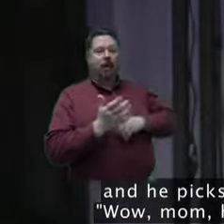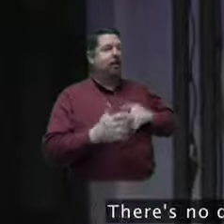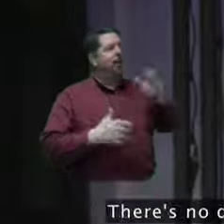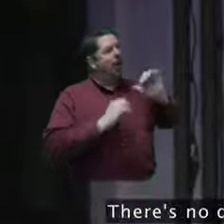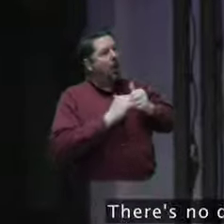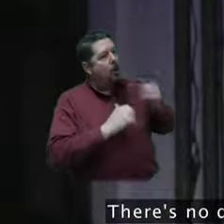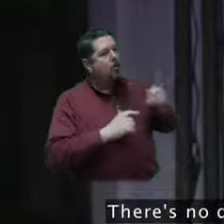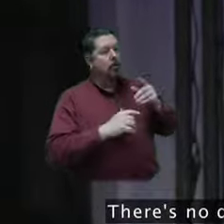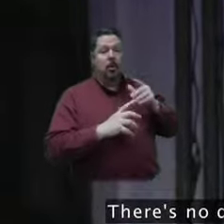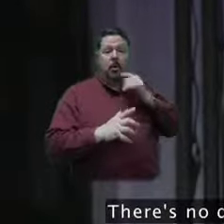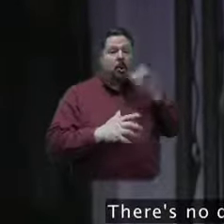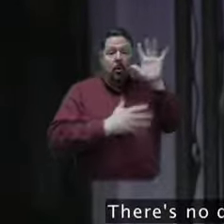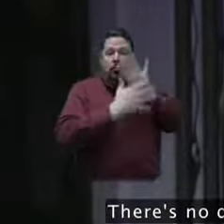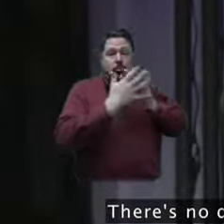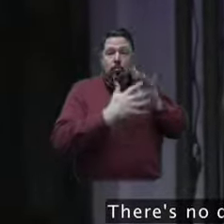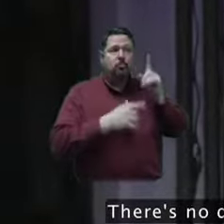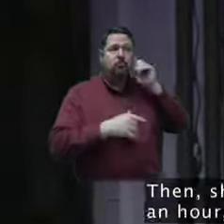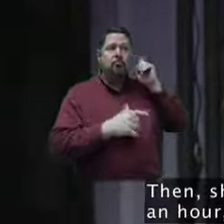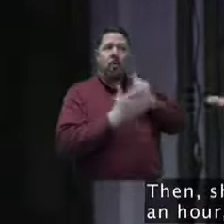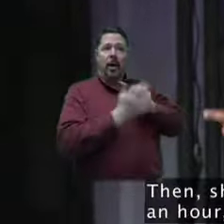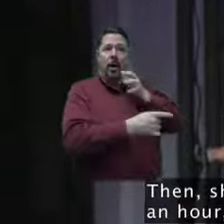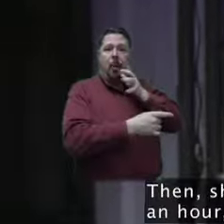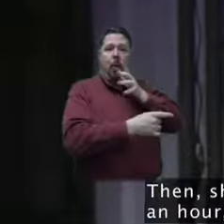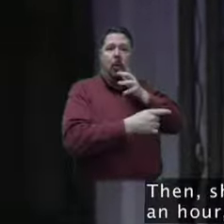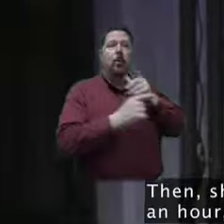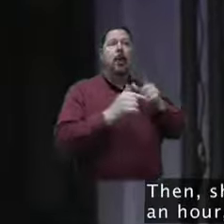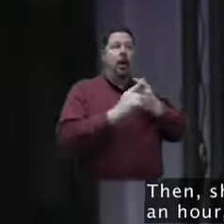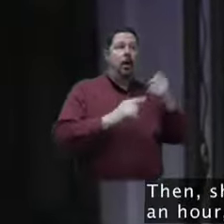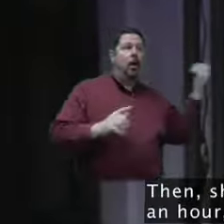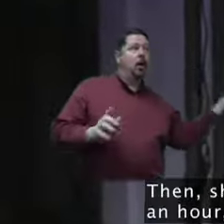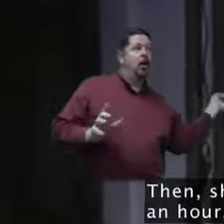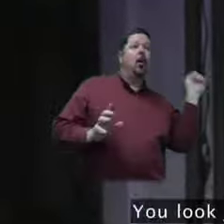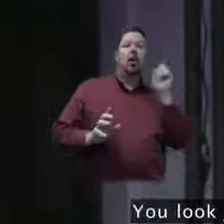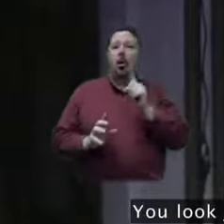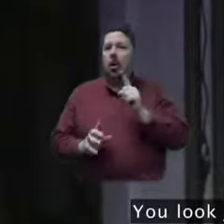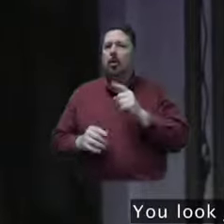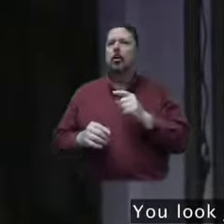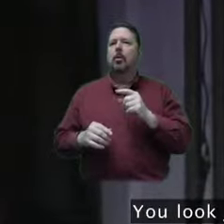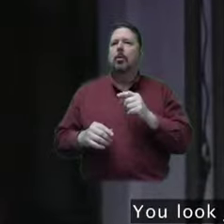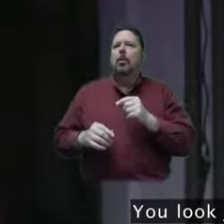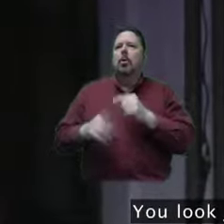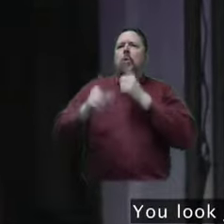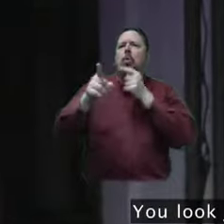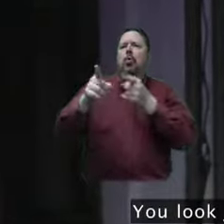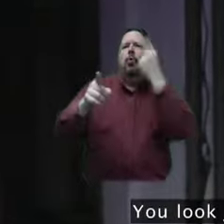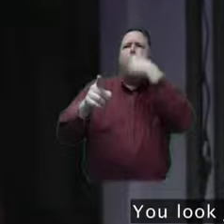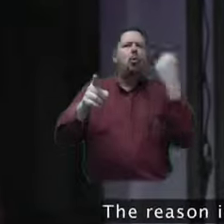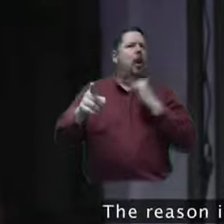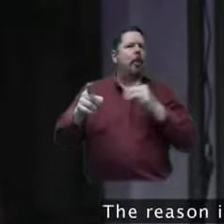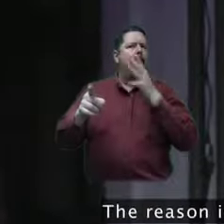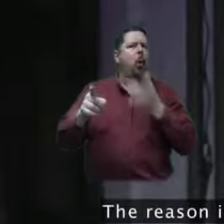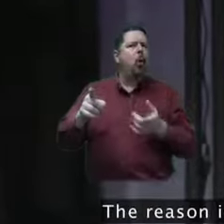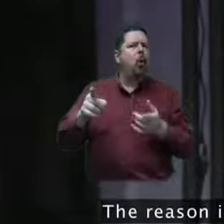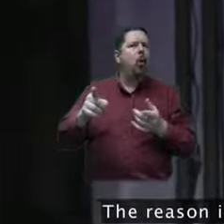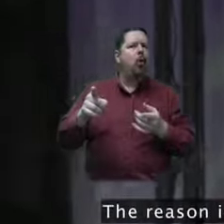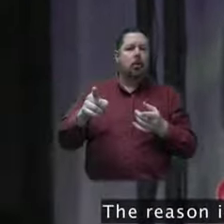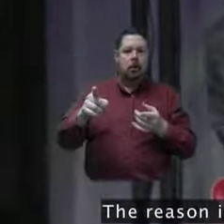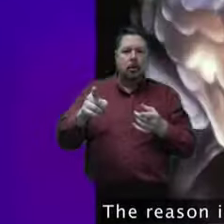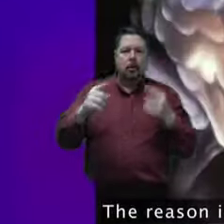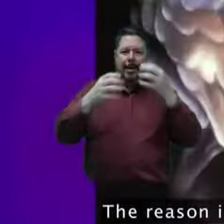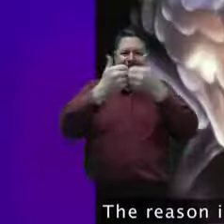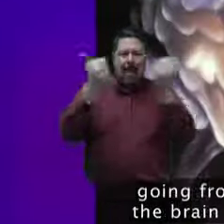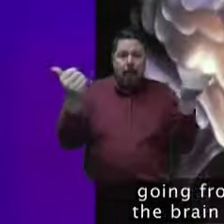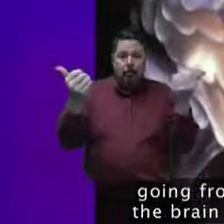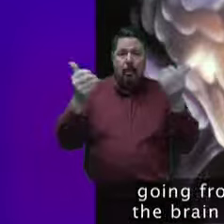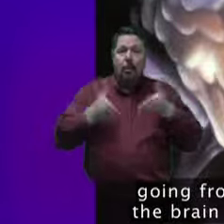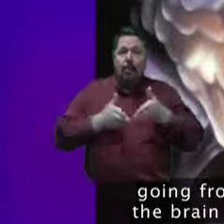you? There's no delusion through the phone. Then she approaches him after an hour. He says, who are you? You look just like my mother. Okay. The reason is